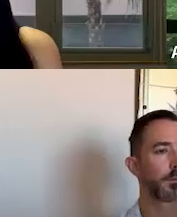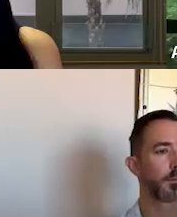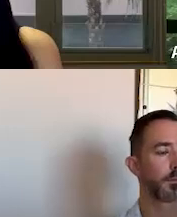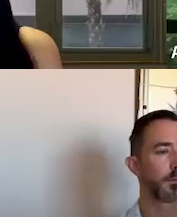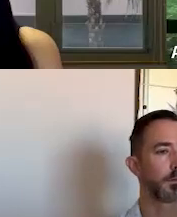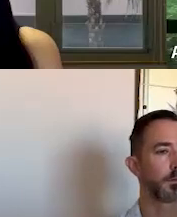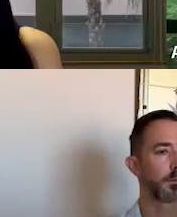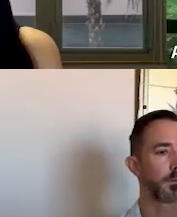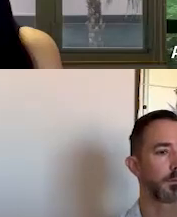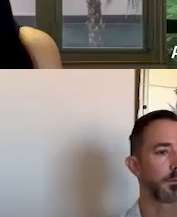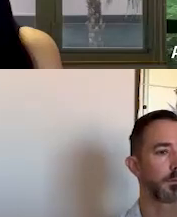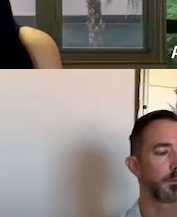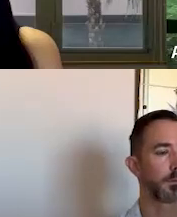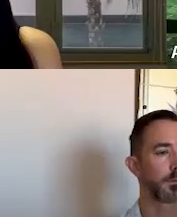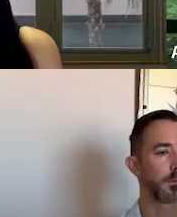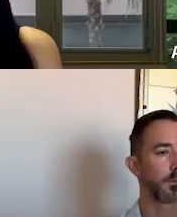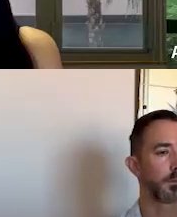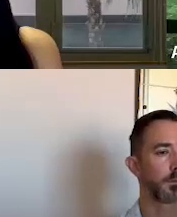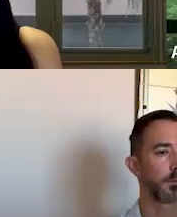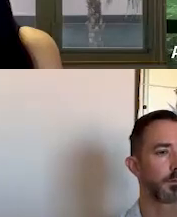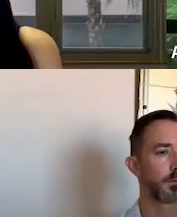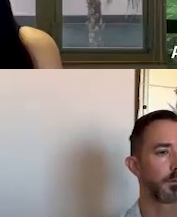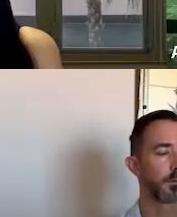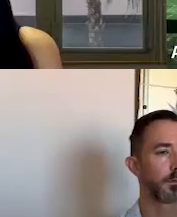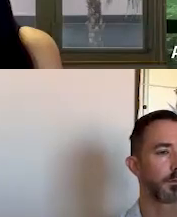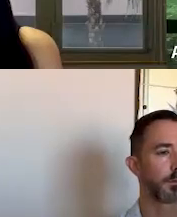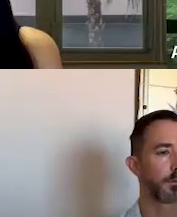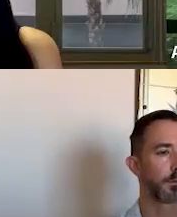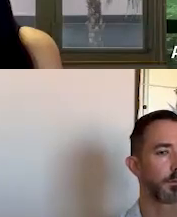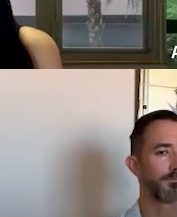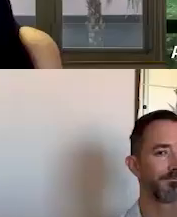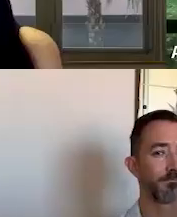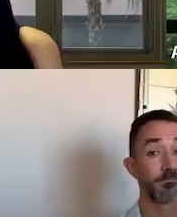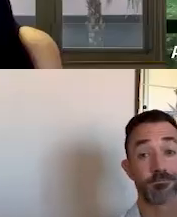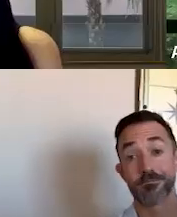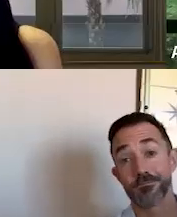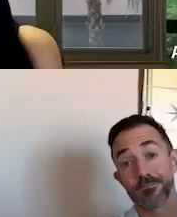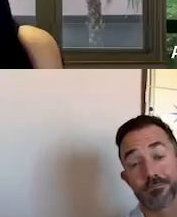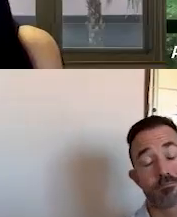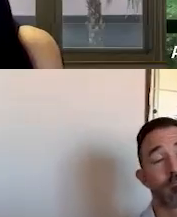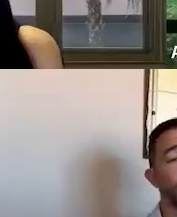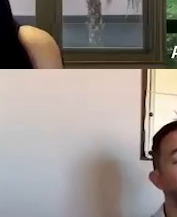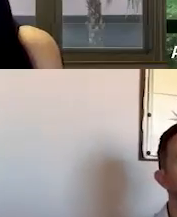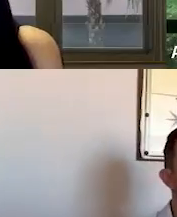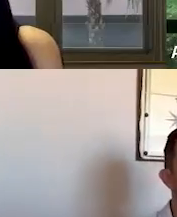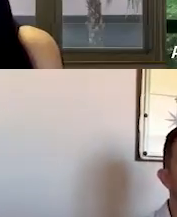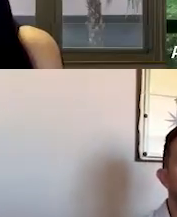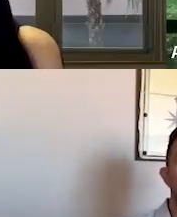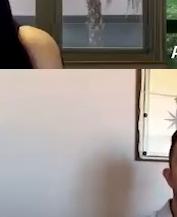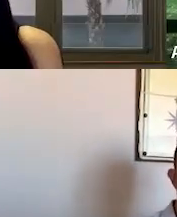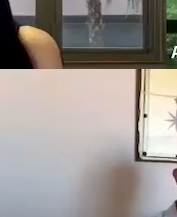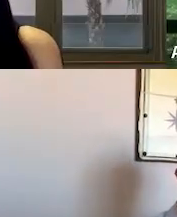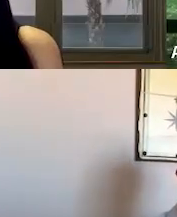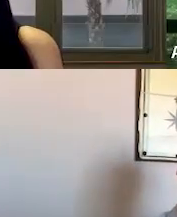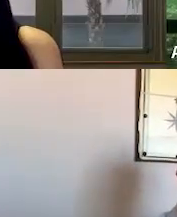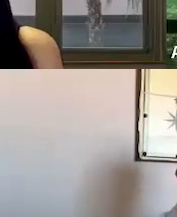trust, and it builds authentic relationships. And youth are really good at seeing through BS. So I think it'll help everybody